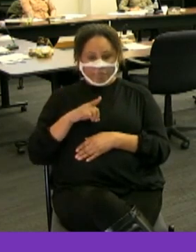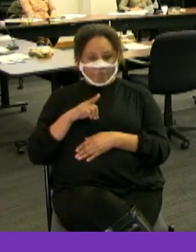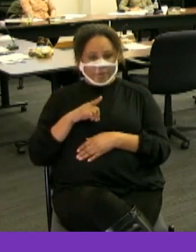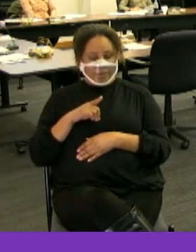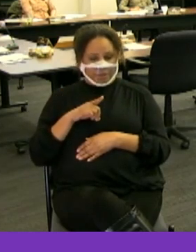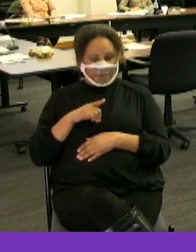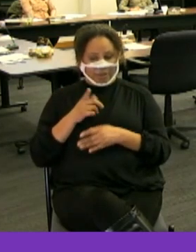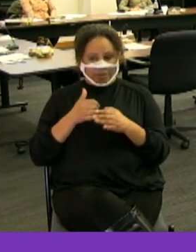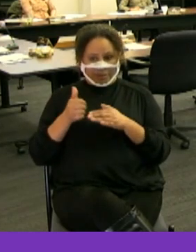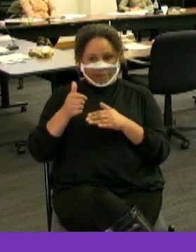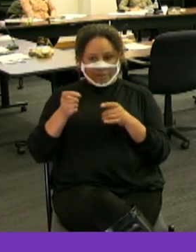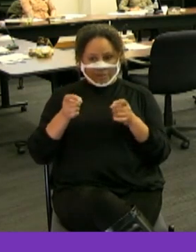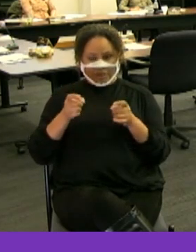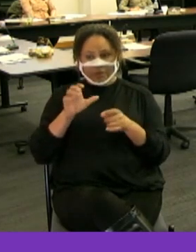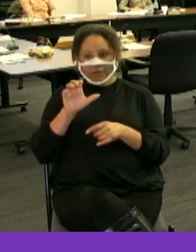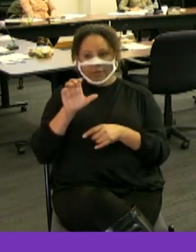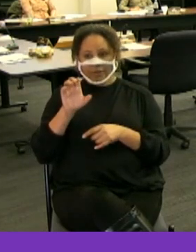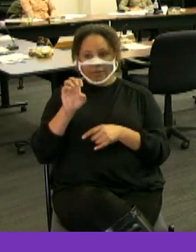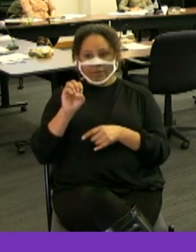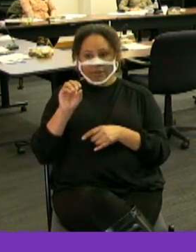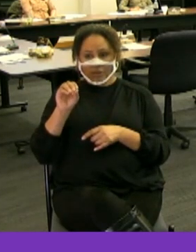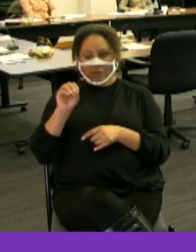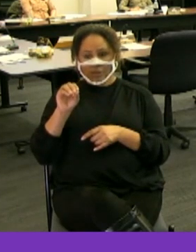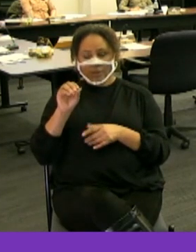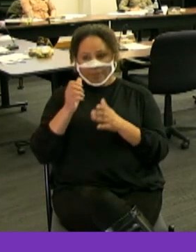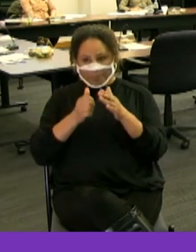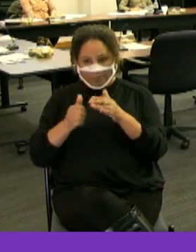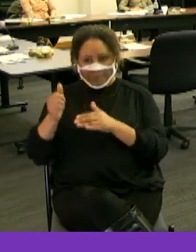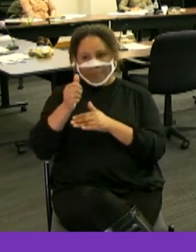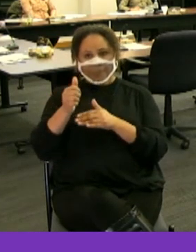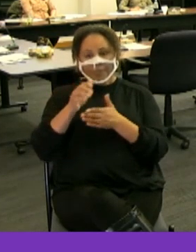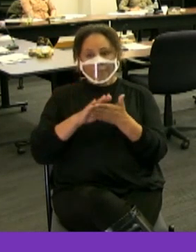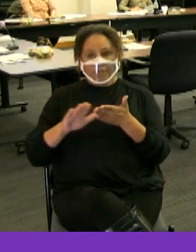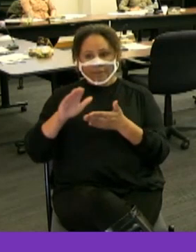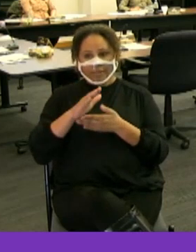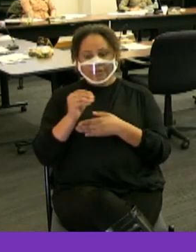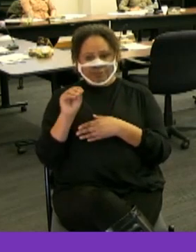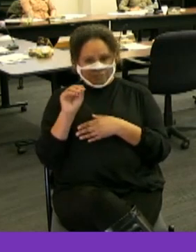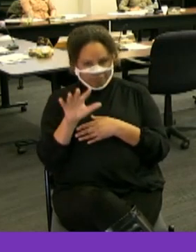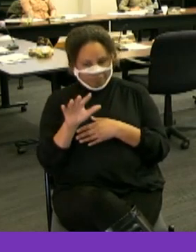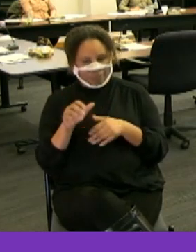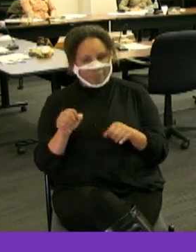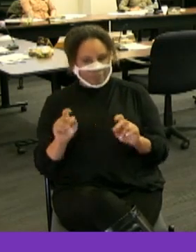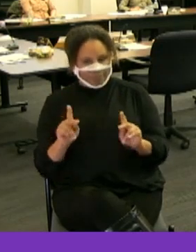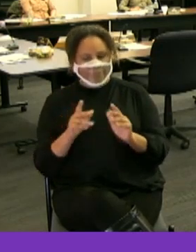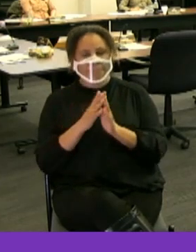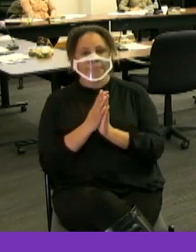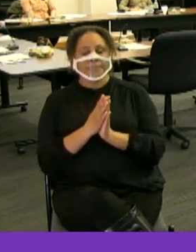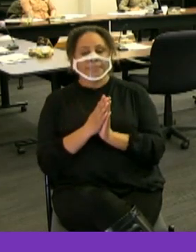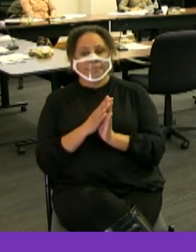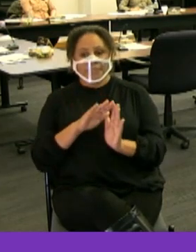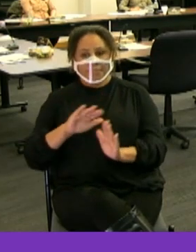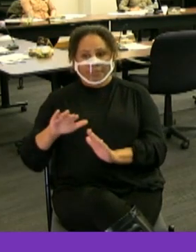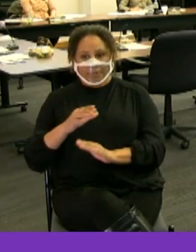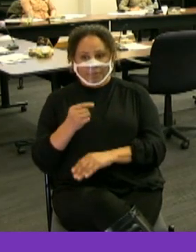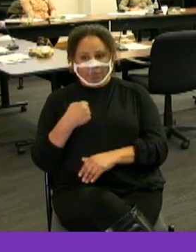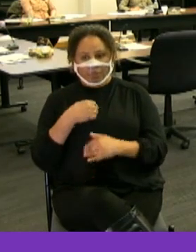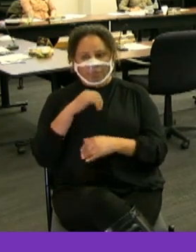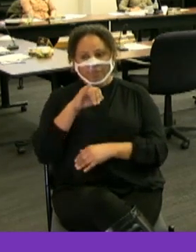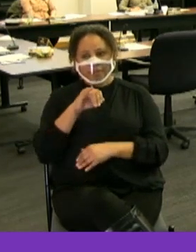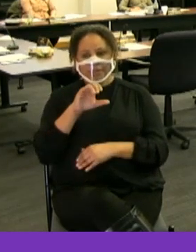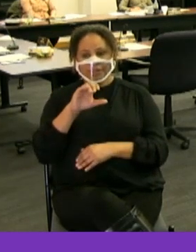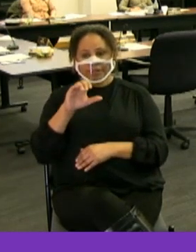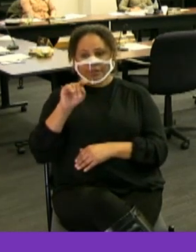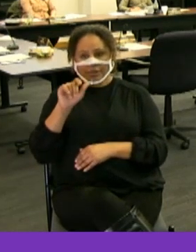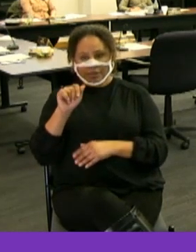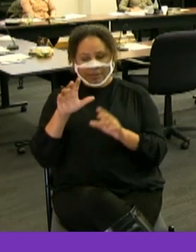chair, and the CEO of the college. So I'm throwing that out there as an opportunity. And then we did have an ICCTA meeting